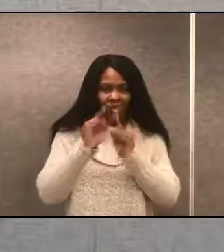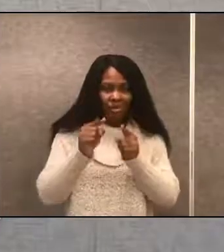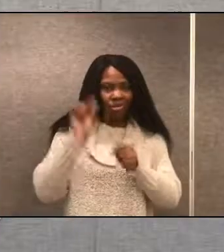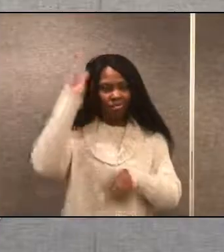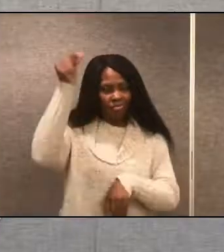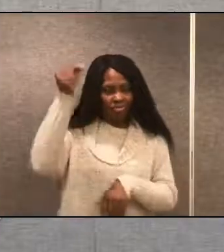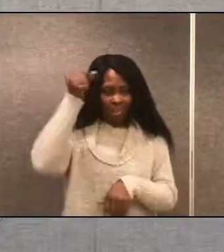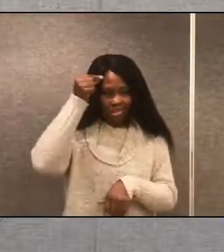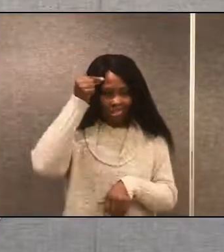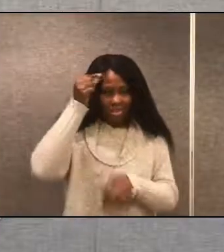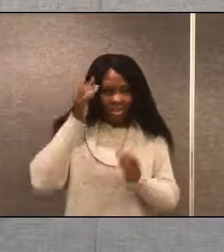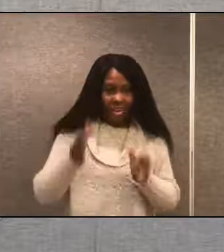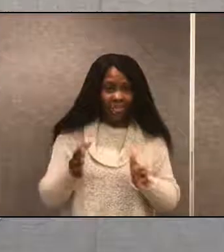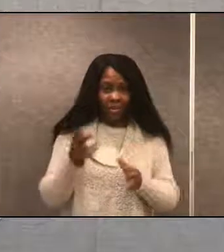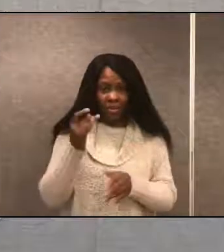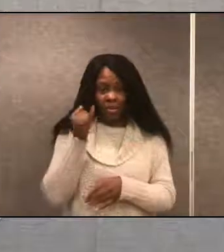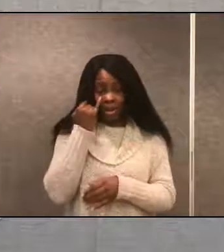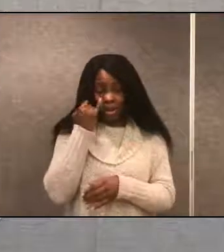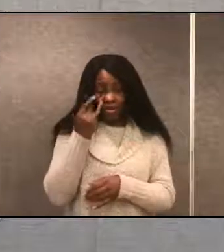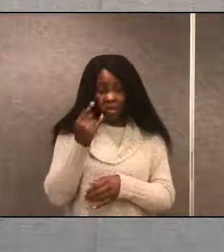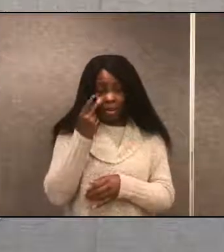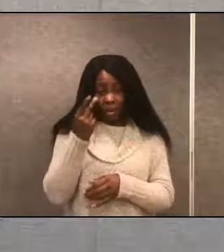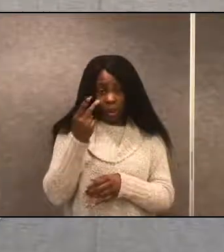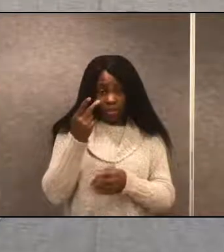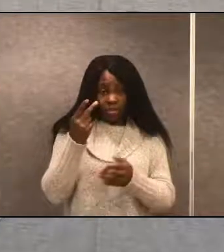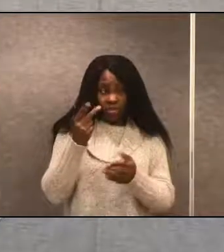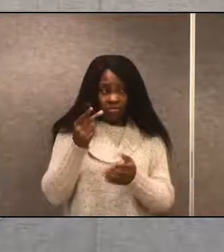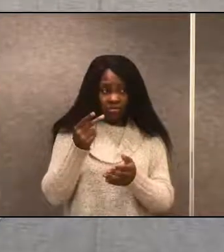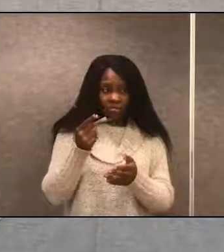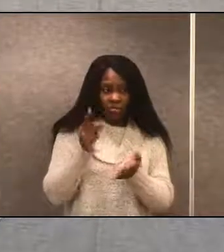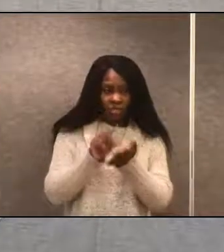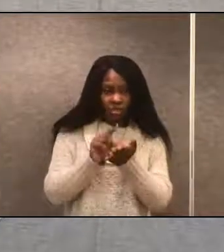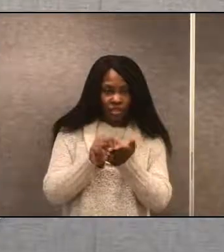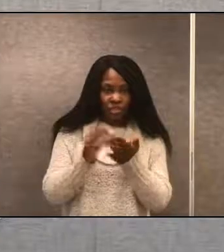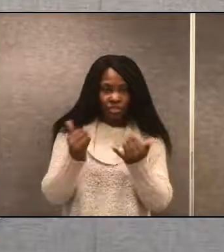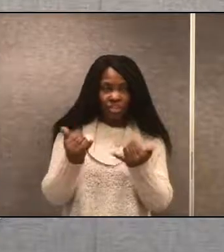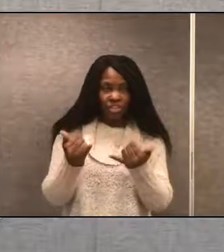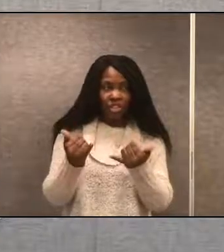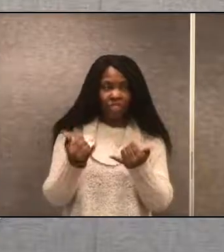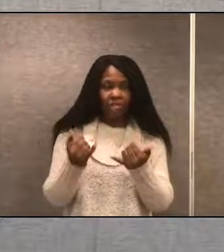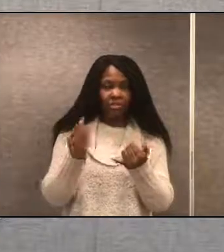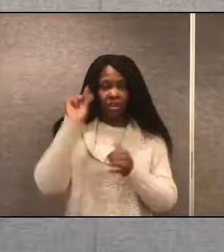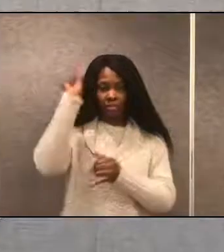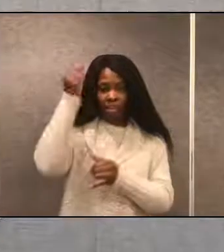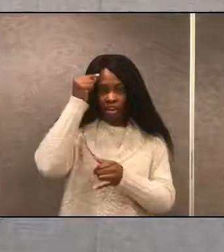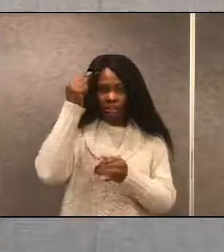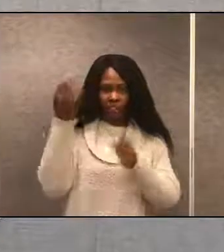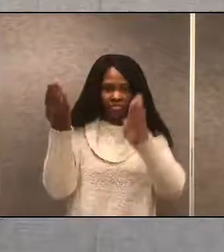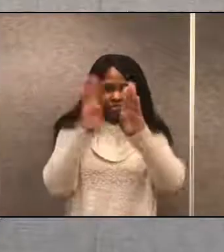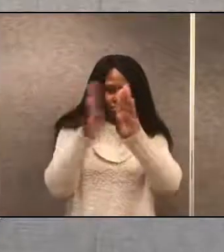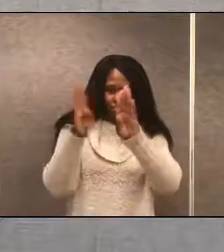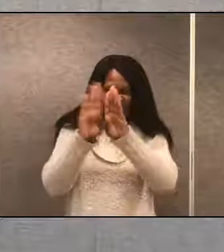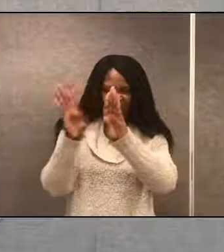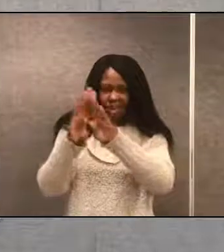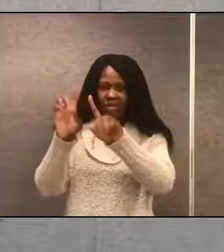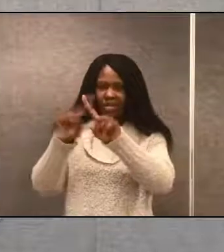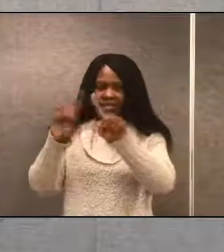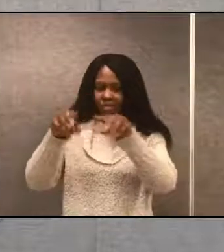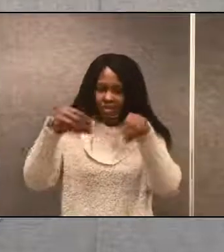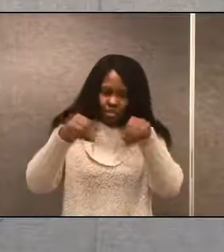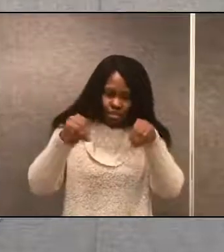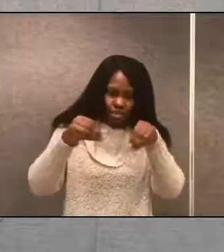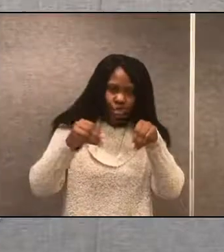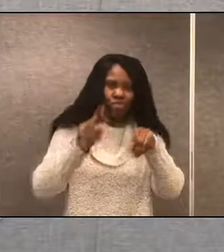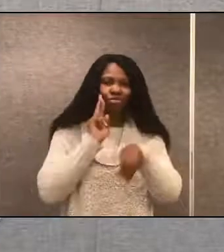governor. And if you watch the news today, he's starting to shut down different stores, restaurants, and we'll talk about that